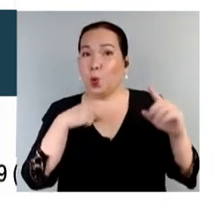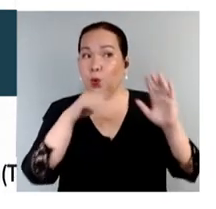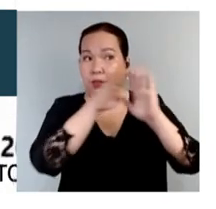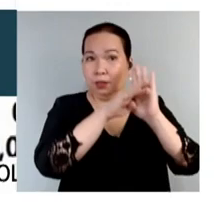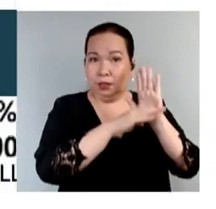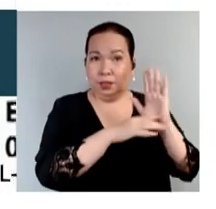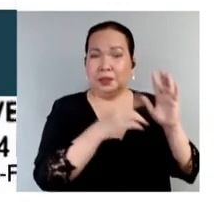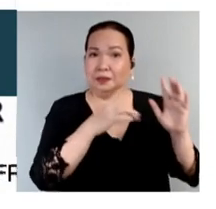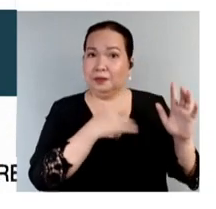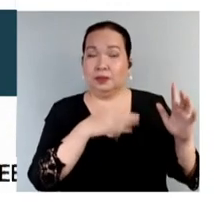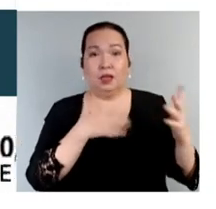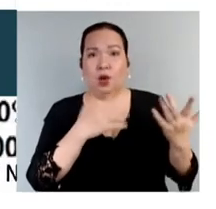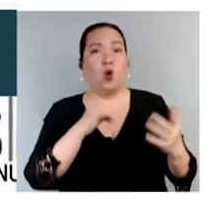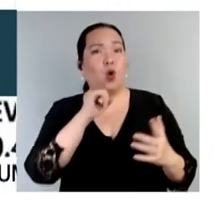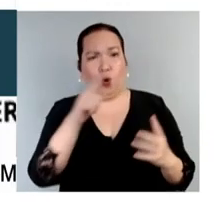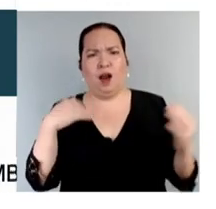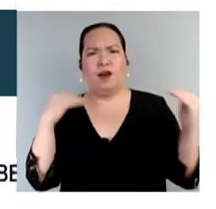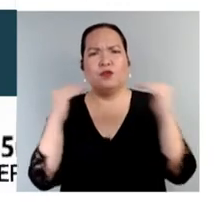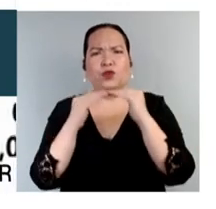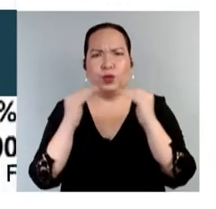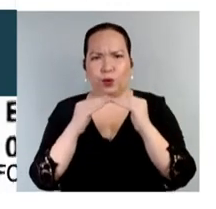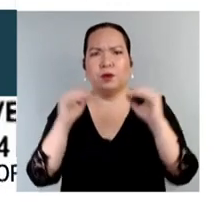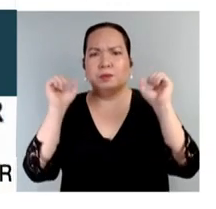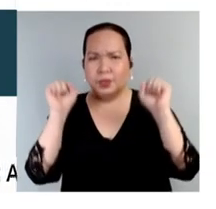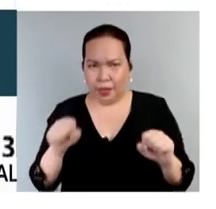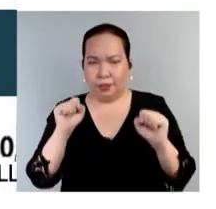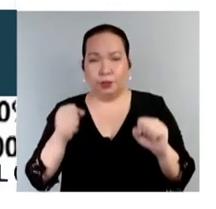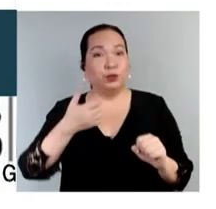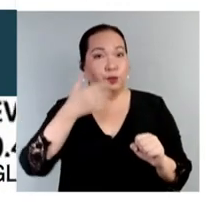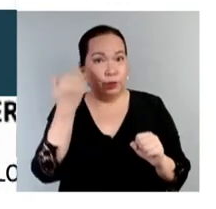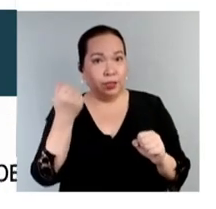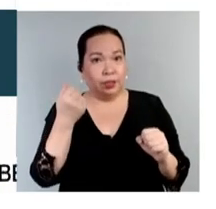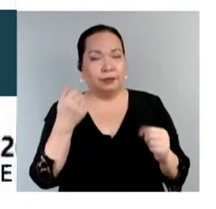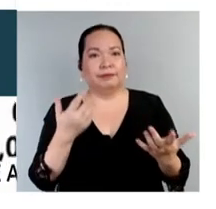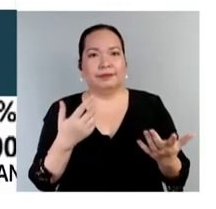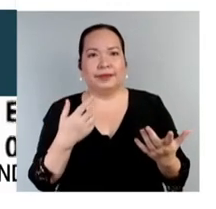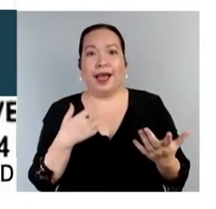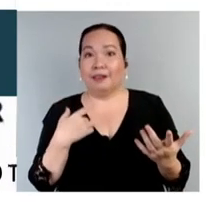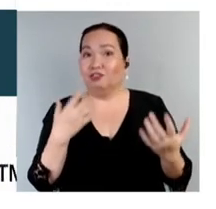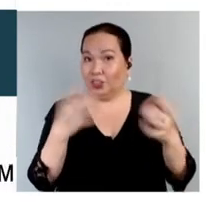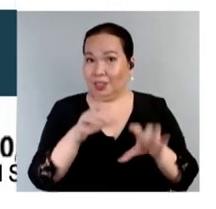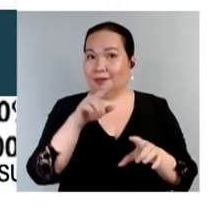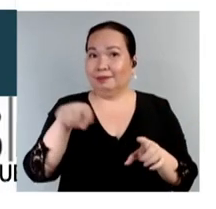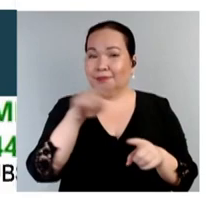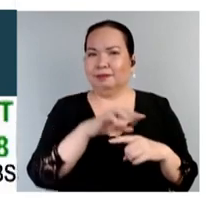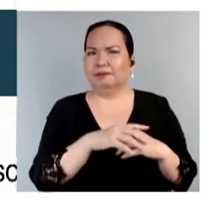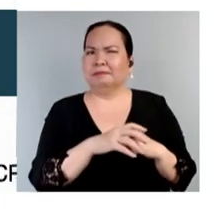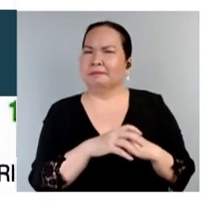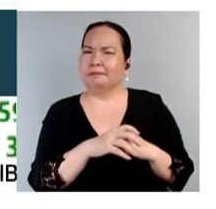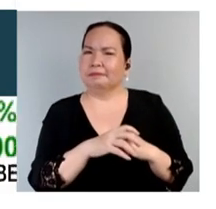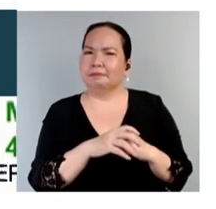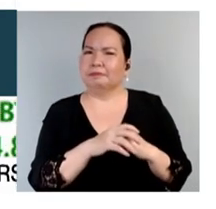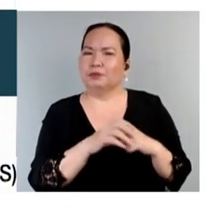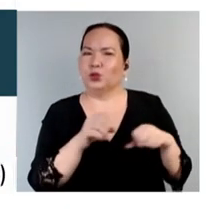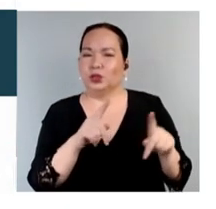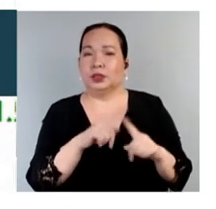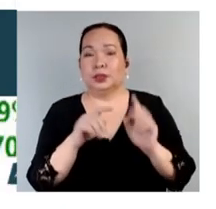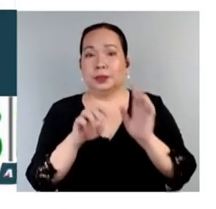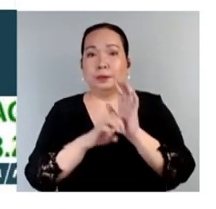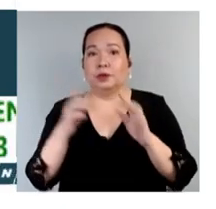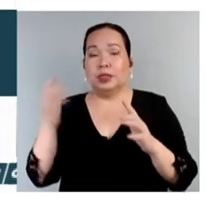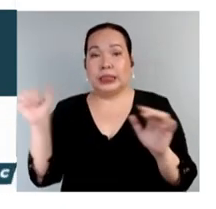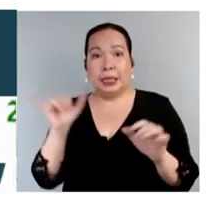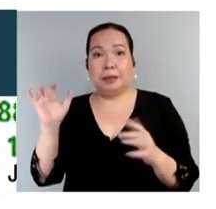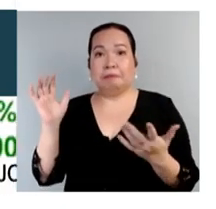to think that way. And even if we say, for example, that the administration has the advantage,